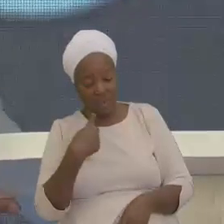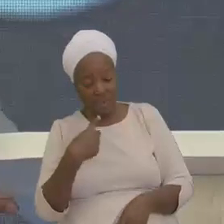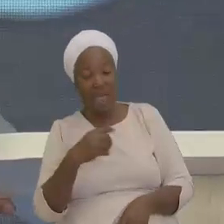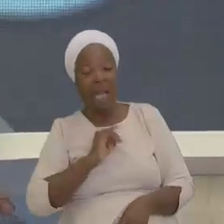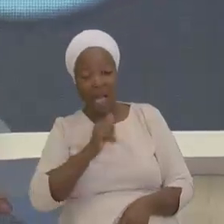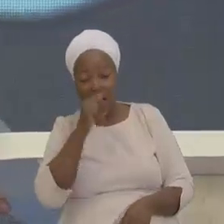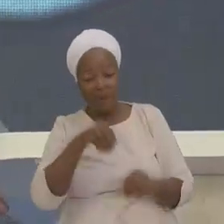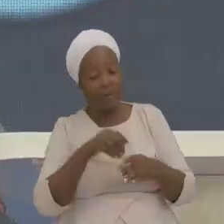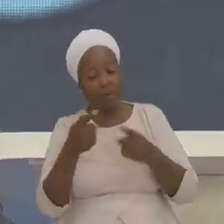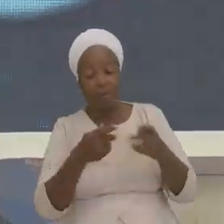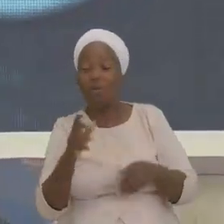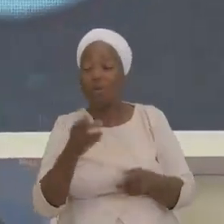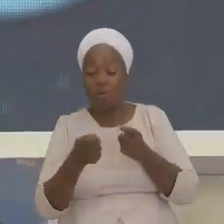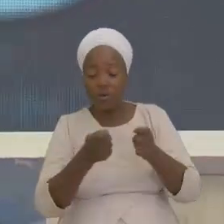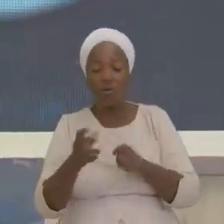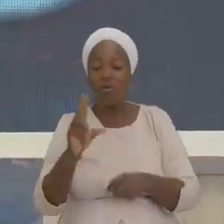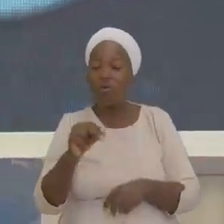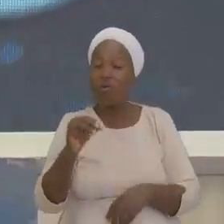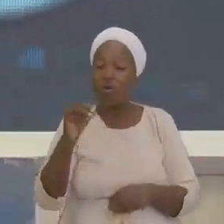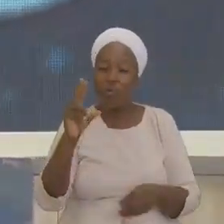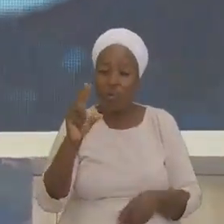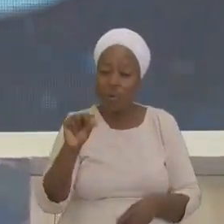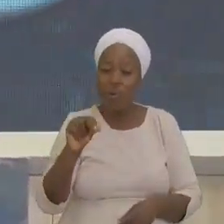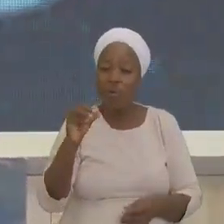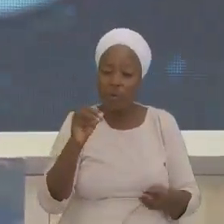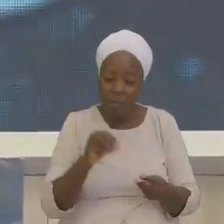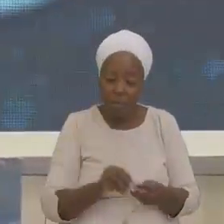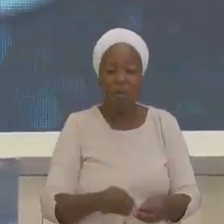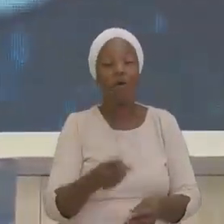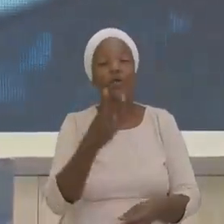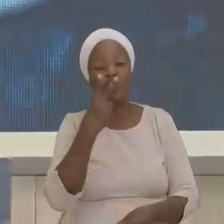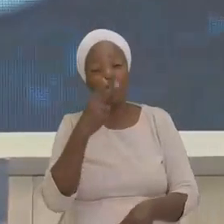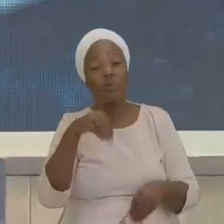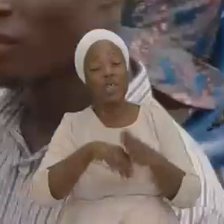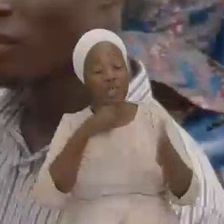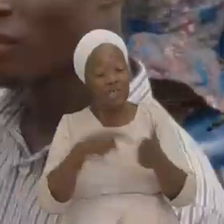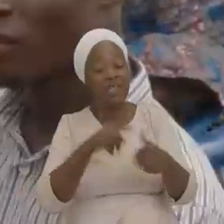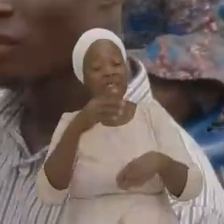no more tobacco in this temple.